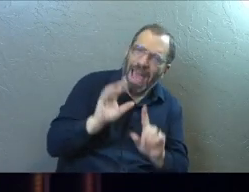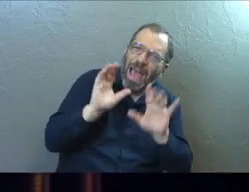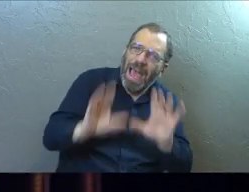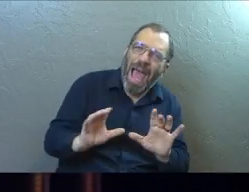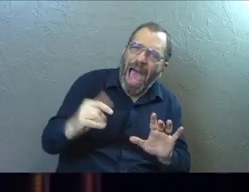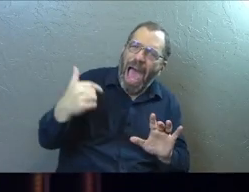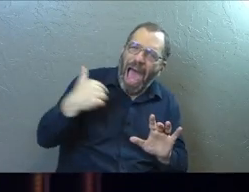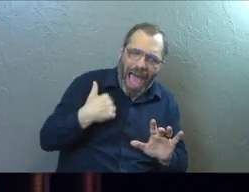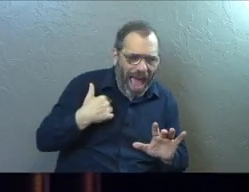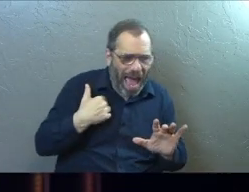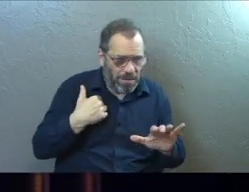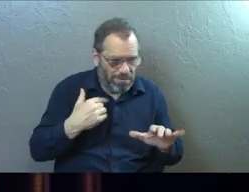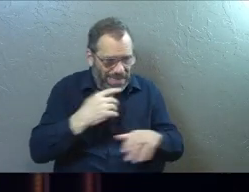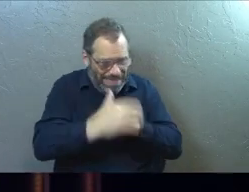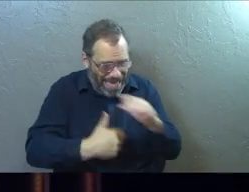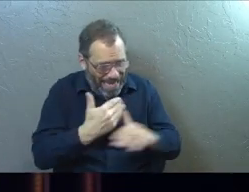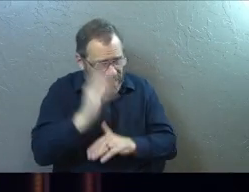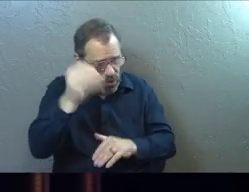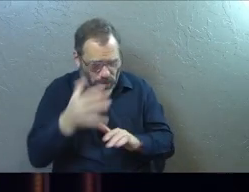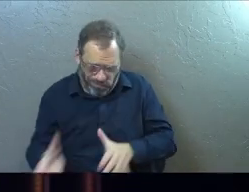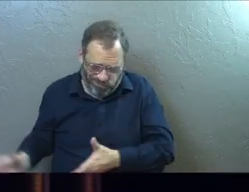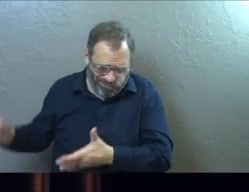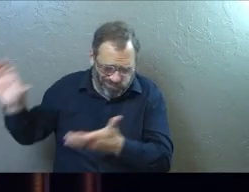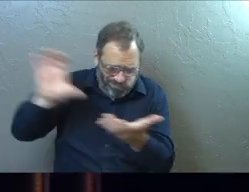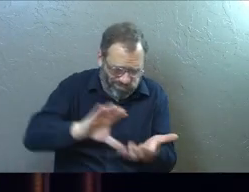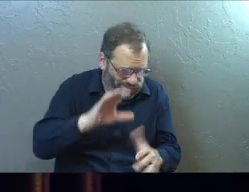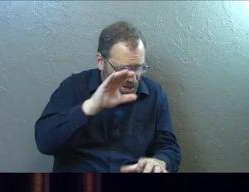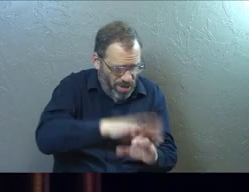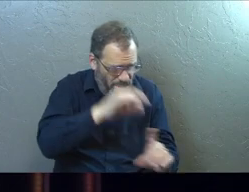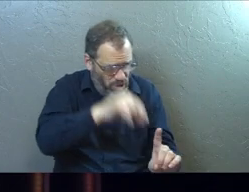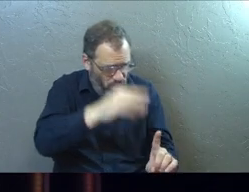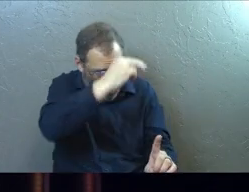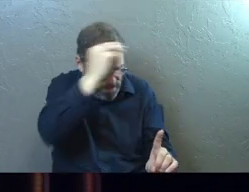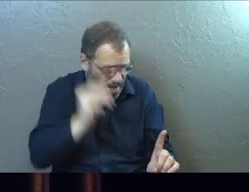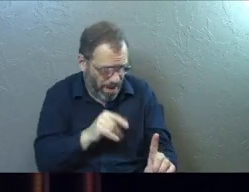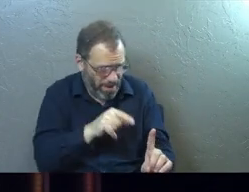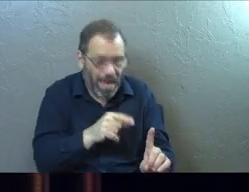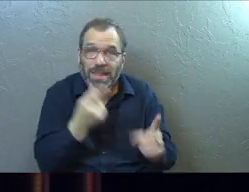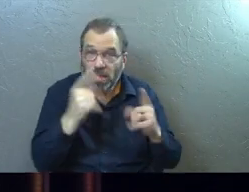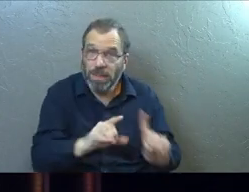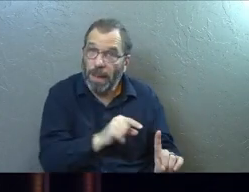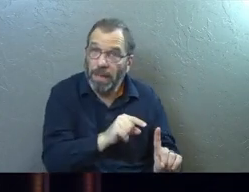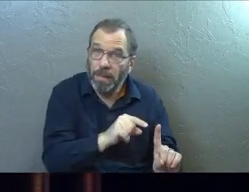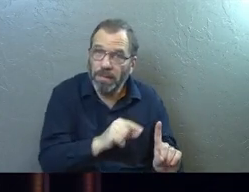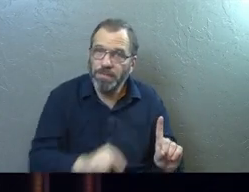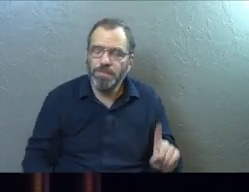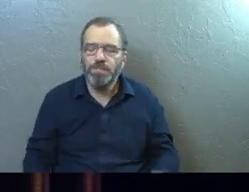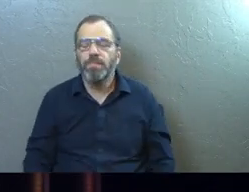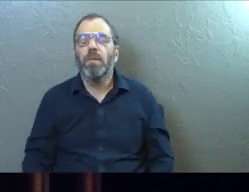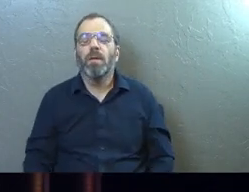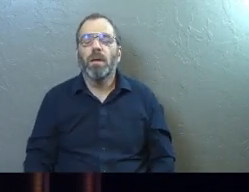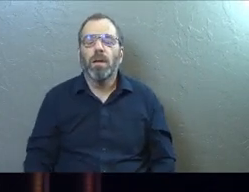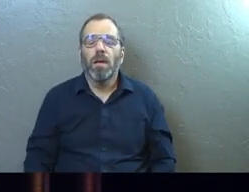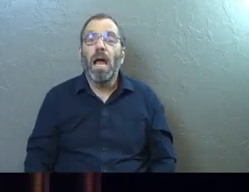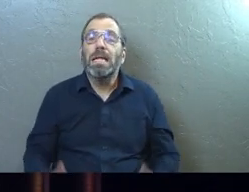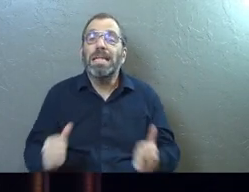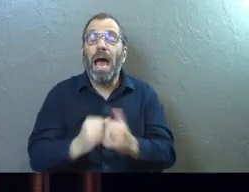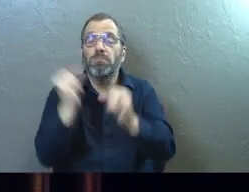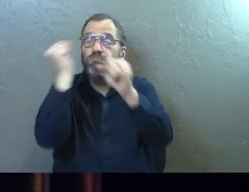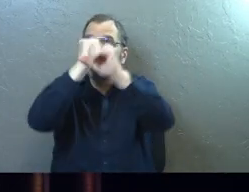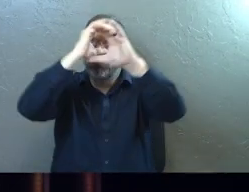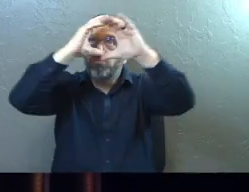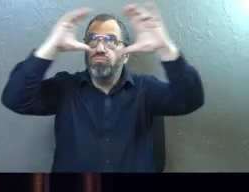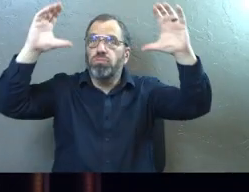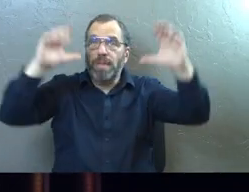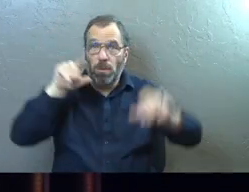hey, I'm going to pour out kindness and grace and favor on you. That's what's happening. So again, with our imaginations